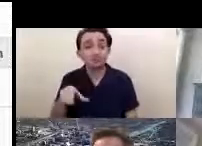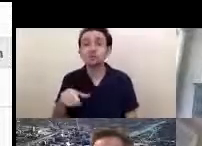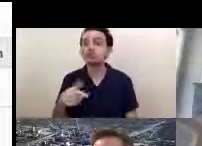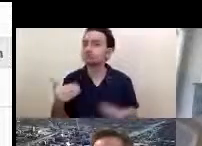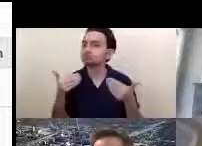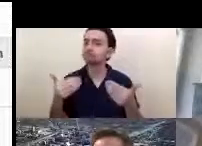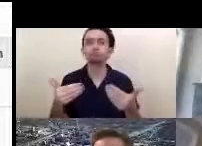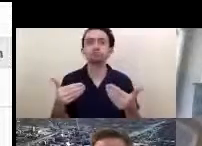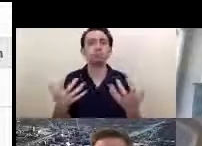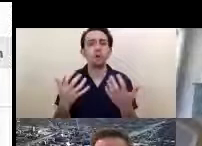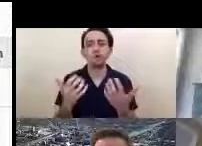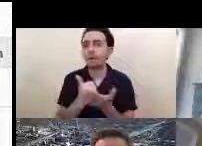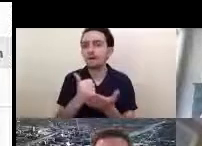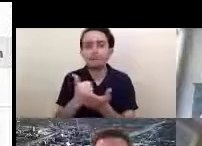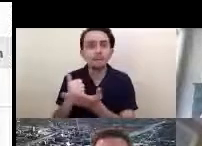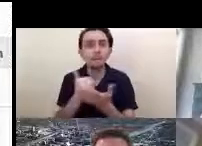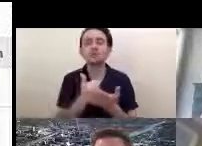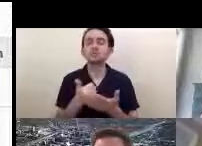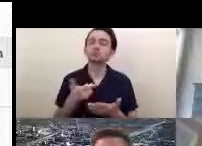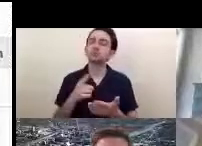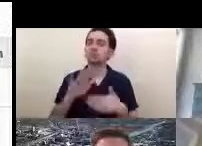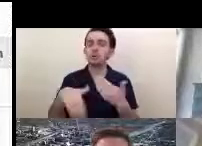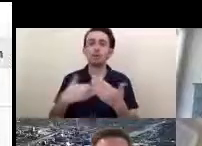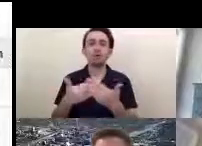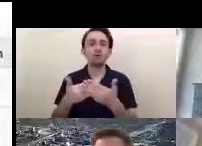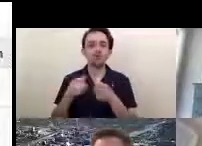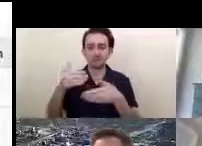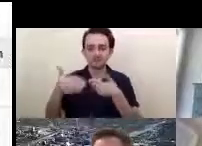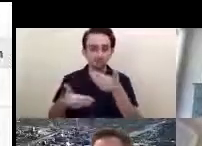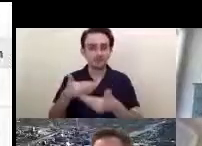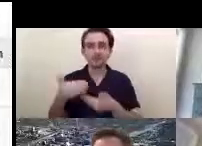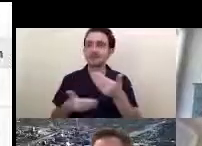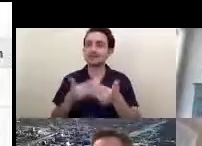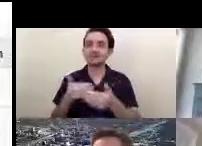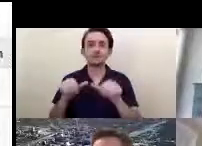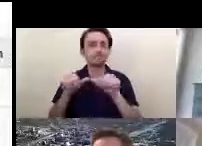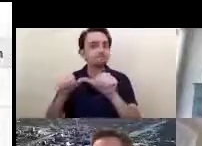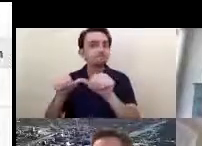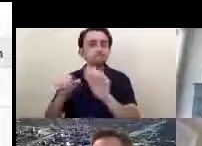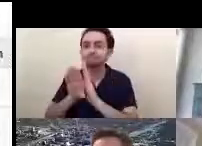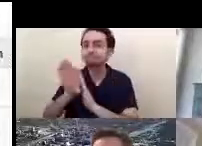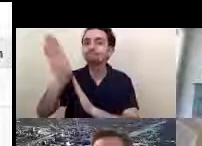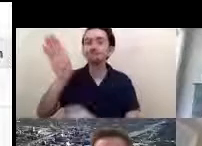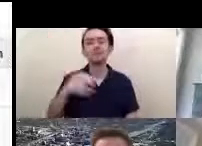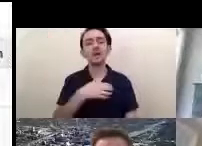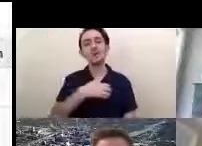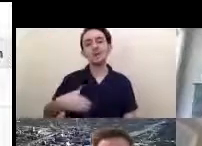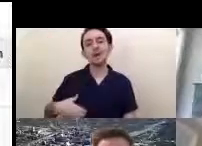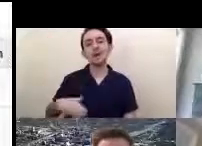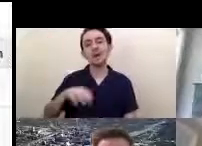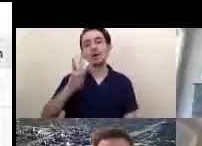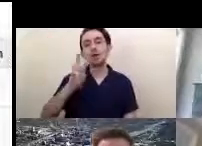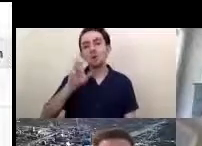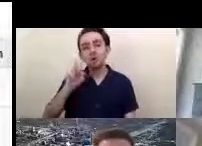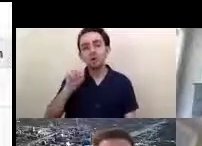to help kind of move all of this forward. Mayor Warren's ERA agenda includes an art equity